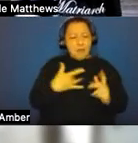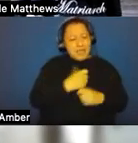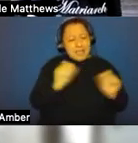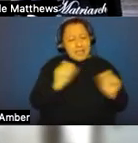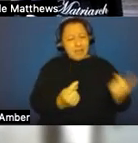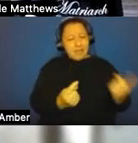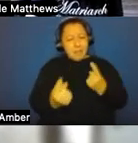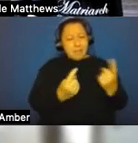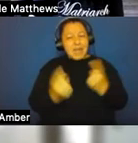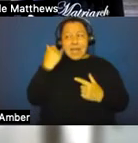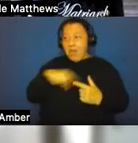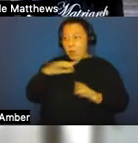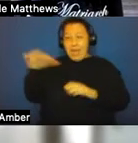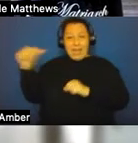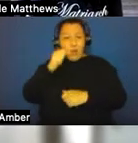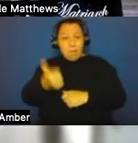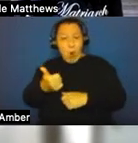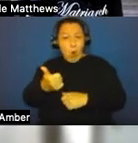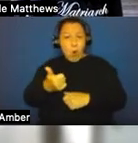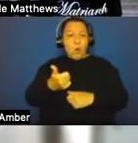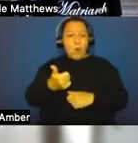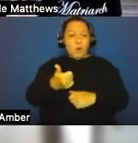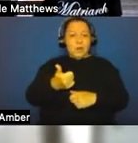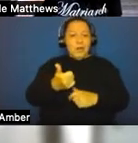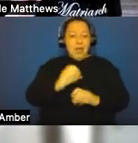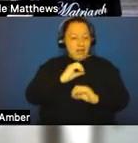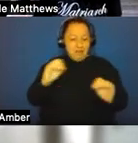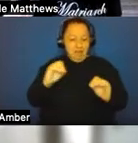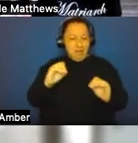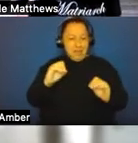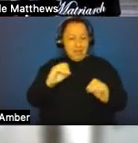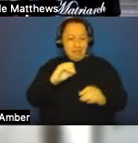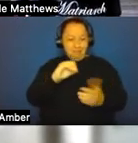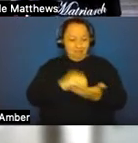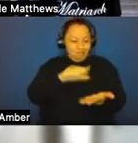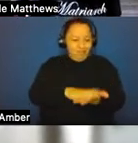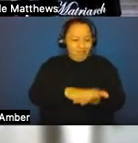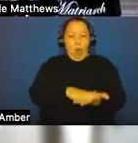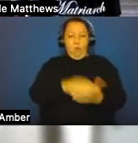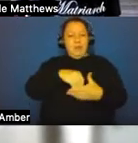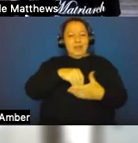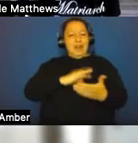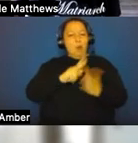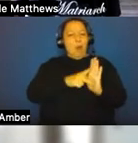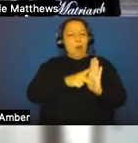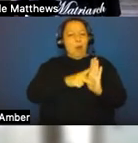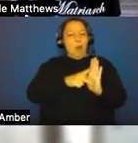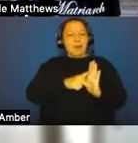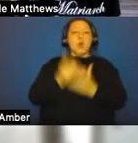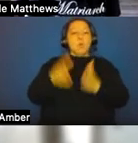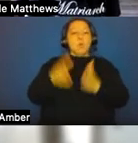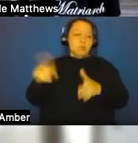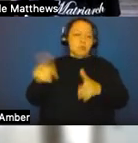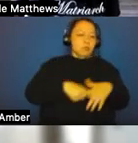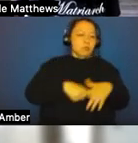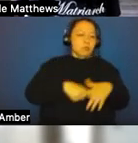that changes because now you have someone else that's coming in who has different views, who has different practices, who may not respond the same